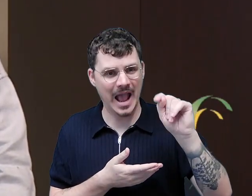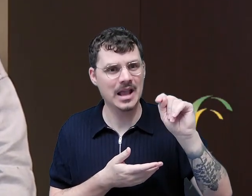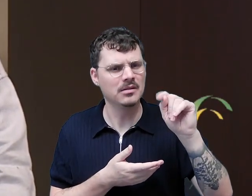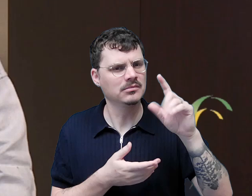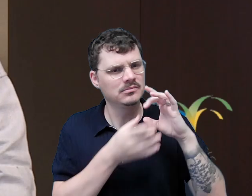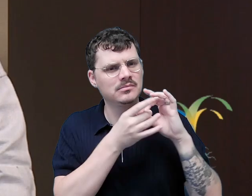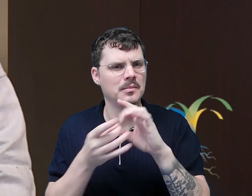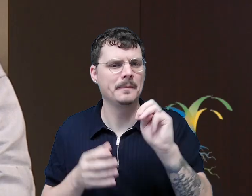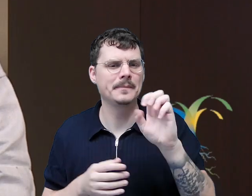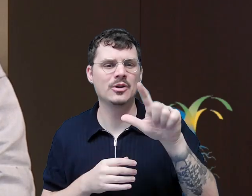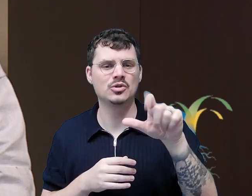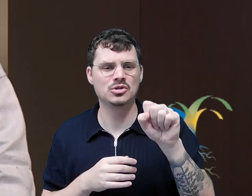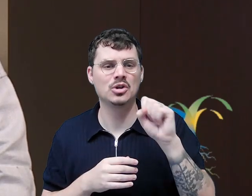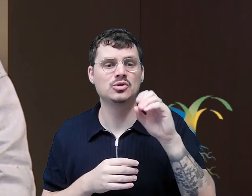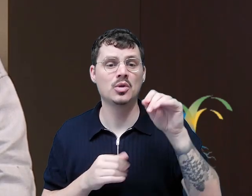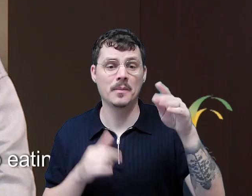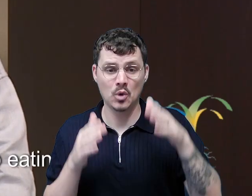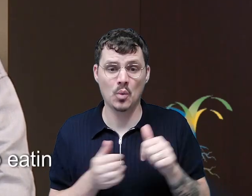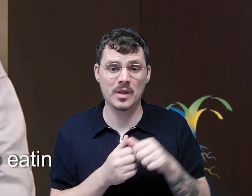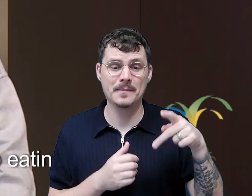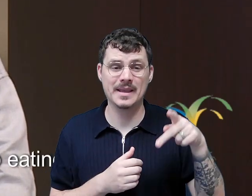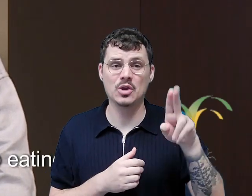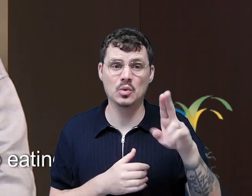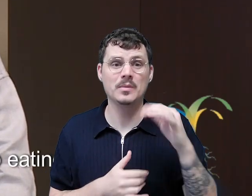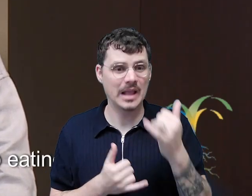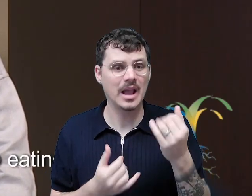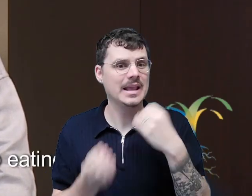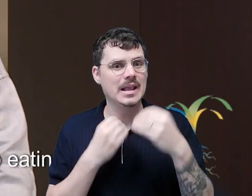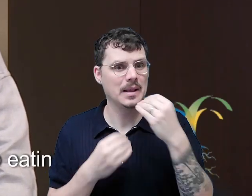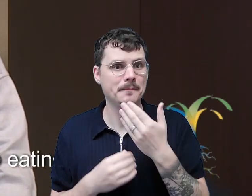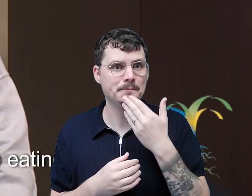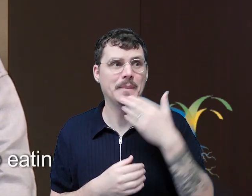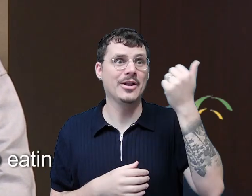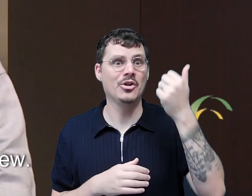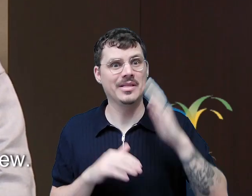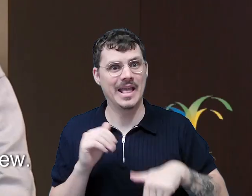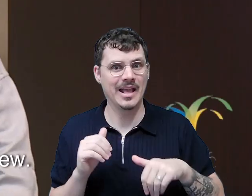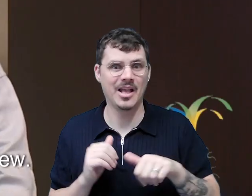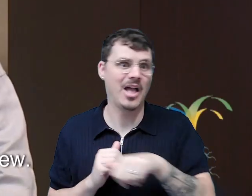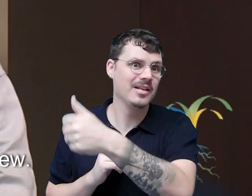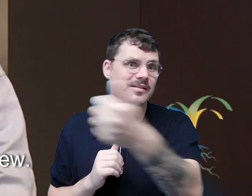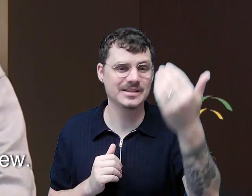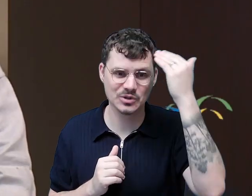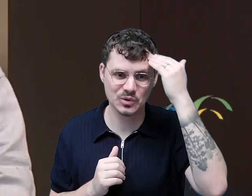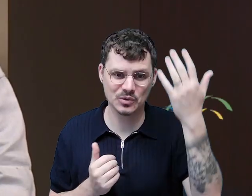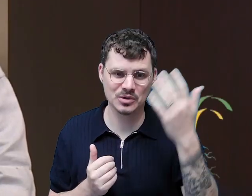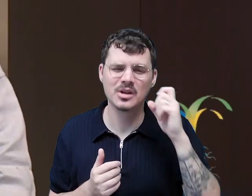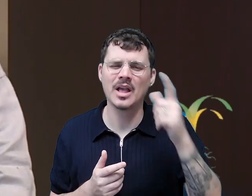PKU diet compliant meals, so that the guy with PKU ended up eating better than anybody else he